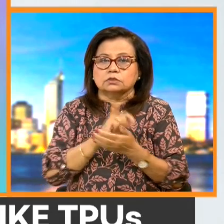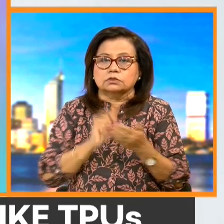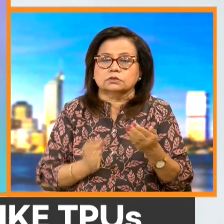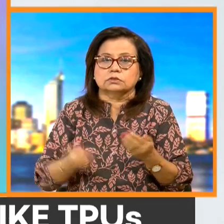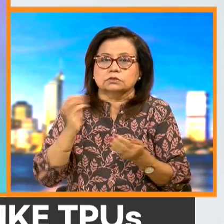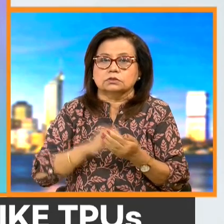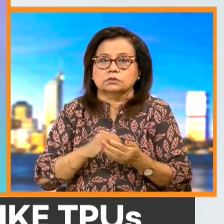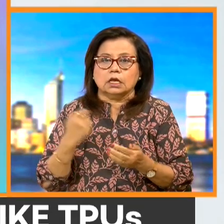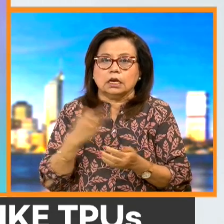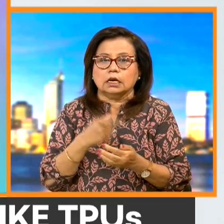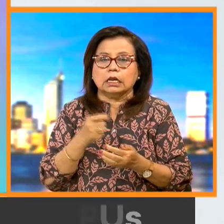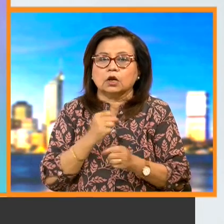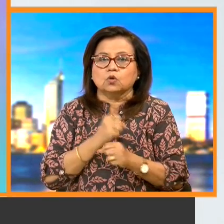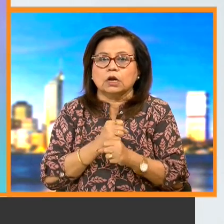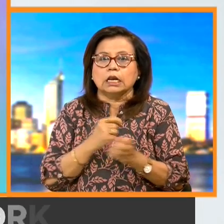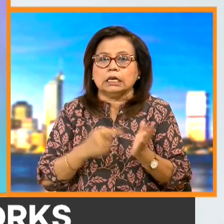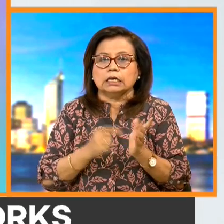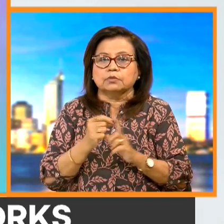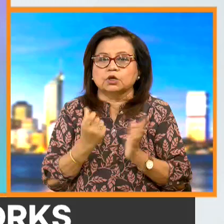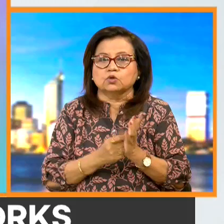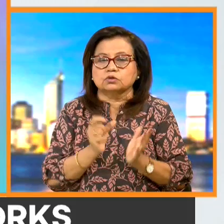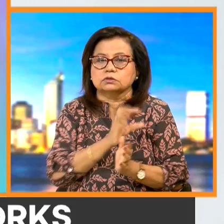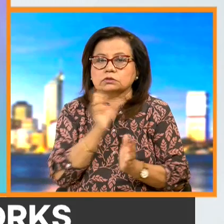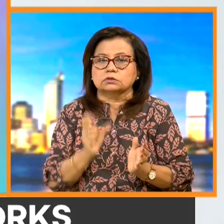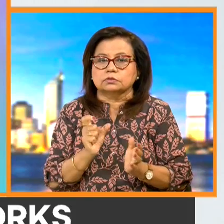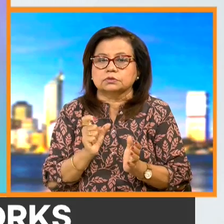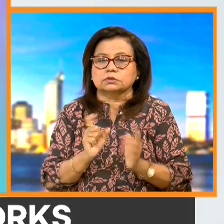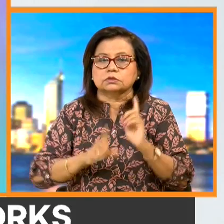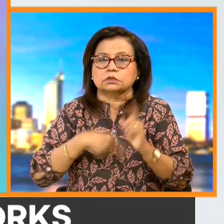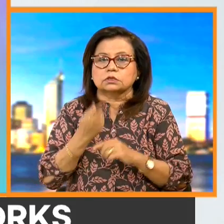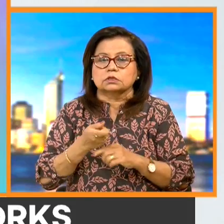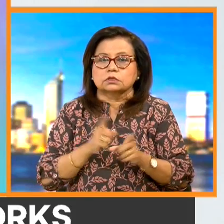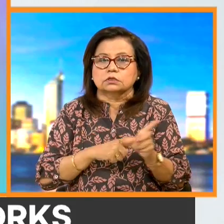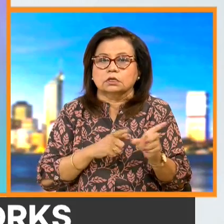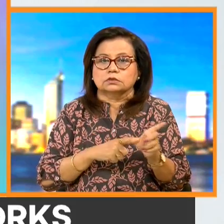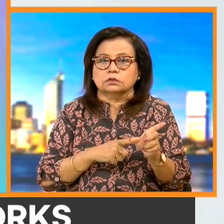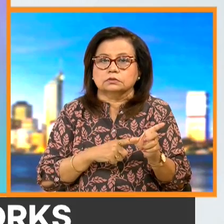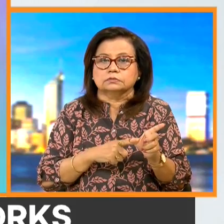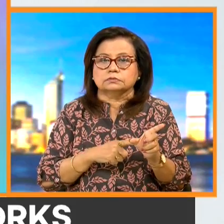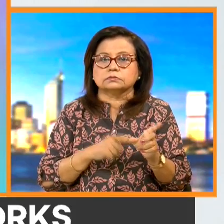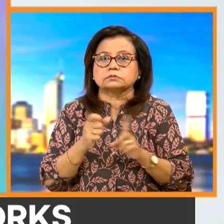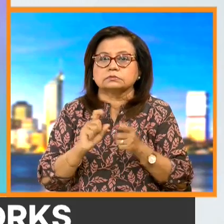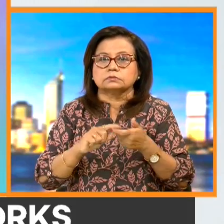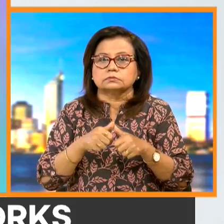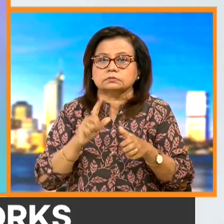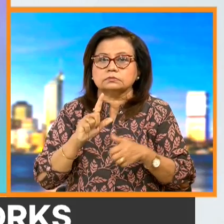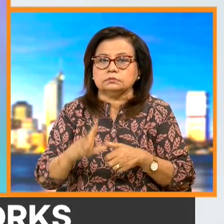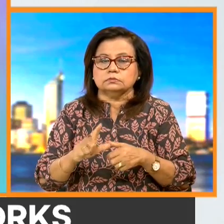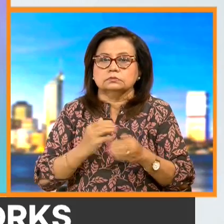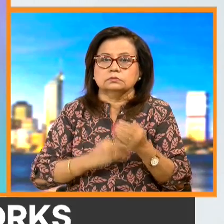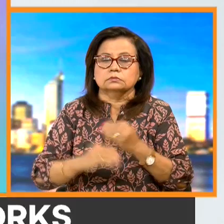considering renting these Google TPU chips as early as next year.